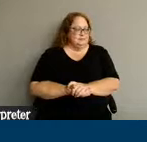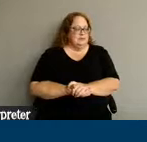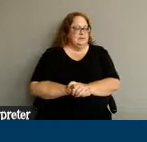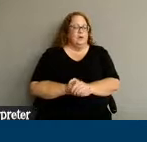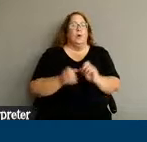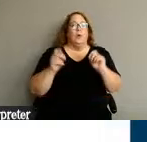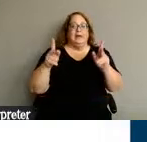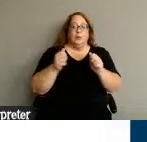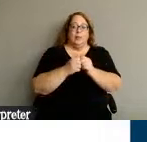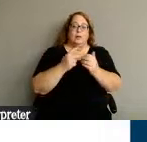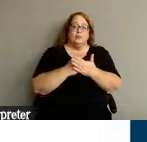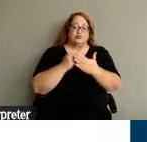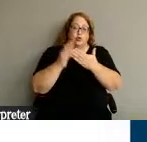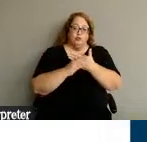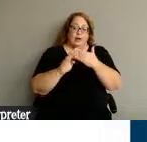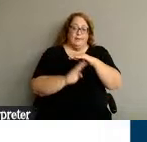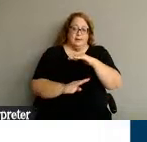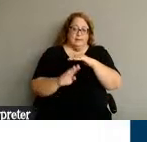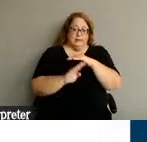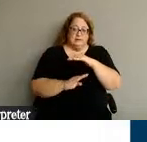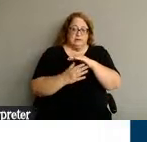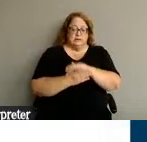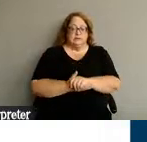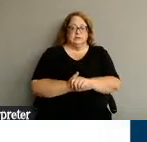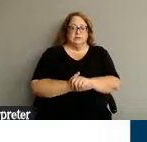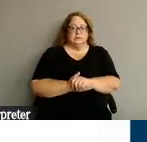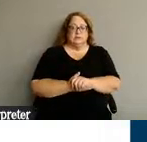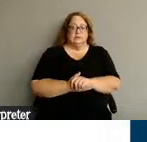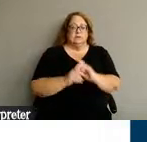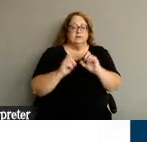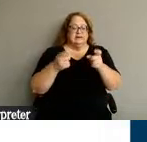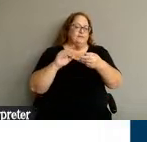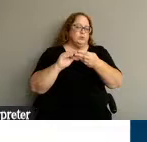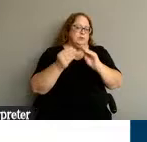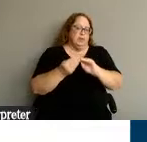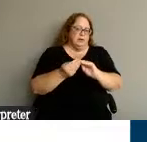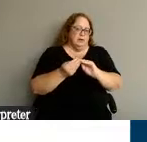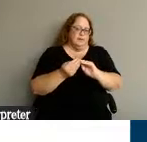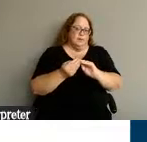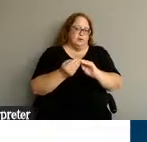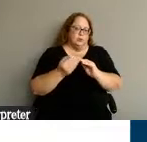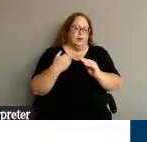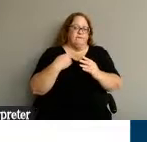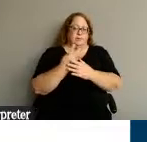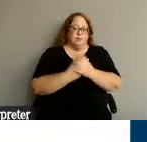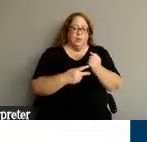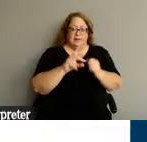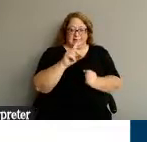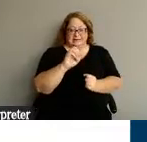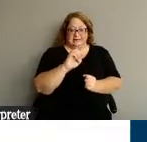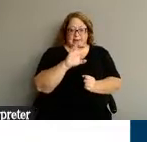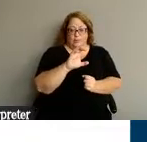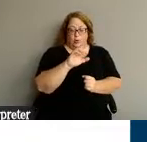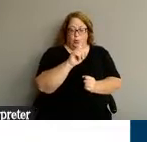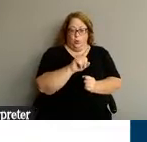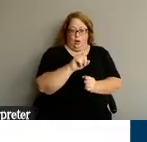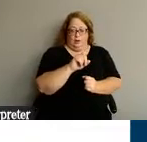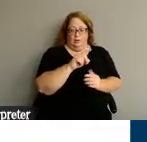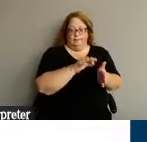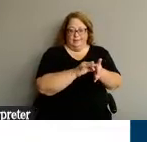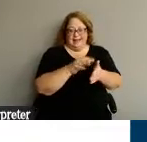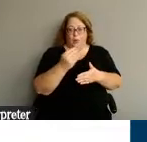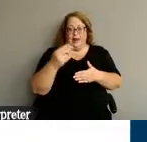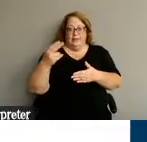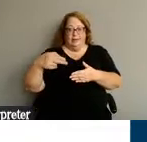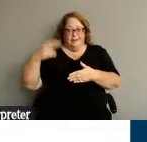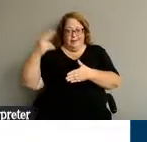So with programming basics, this is just, to give you some of those numbers. We have both December 1 count as well as the highest